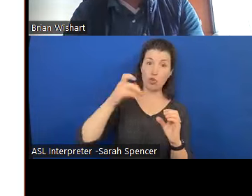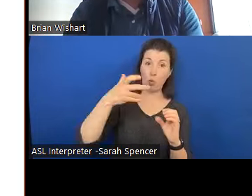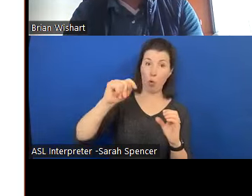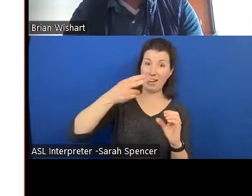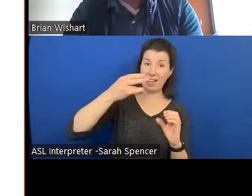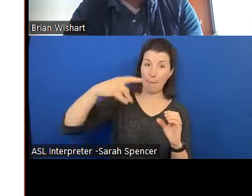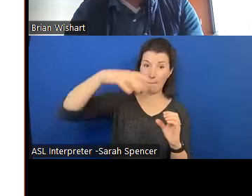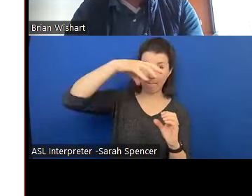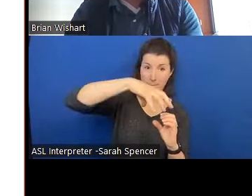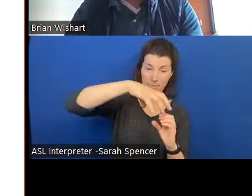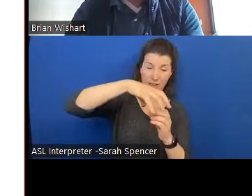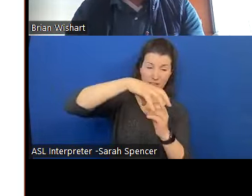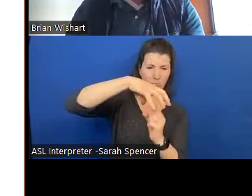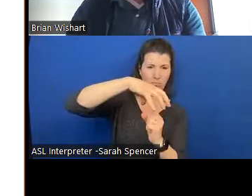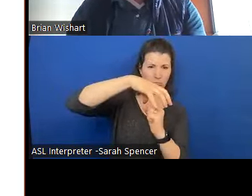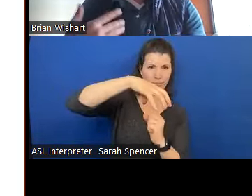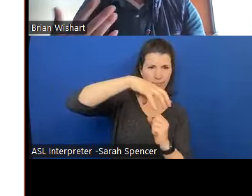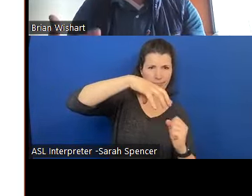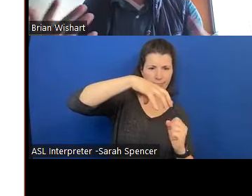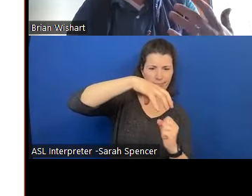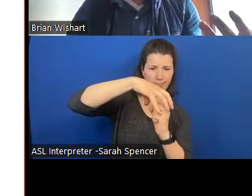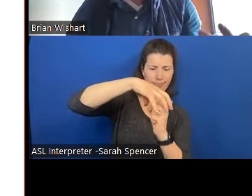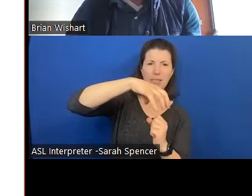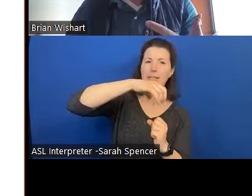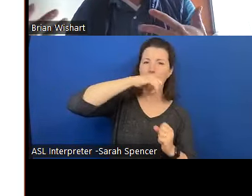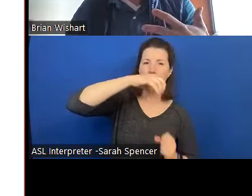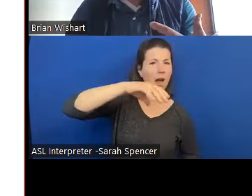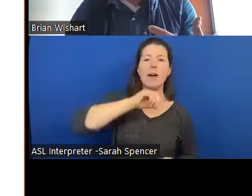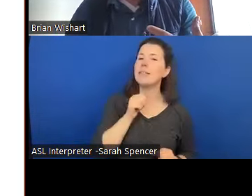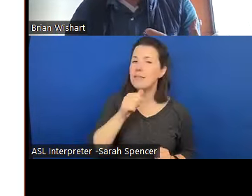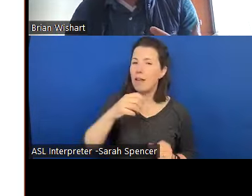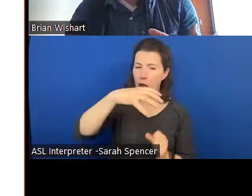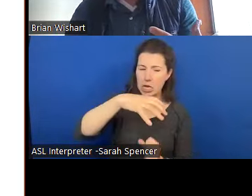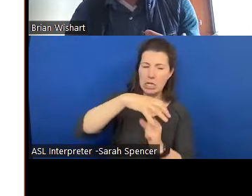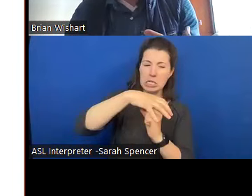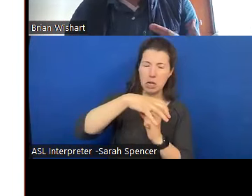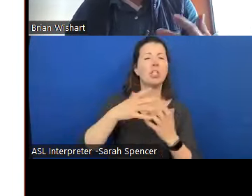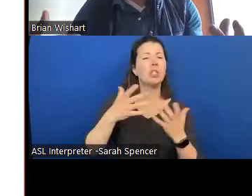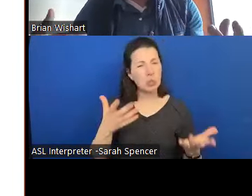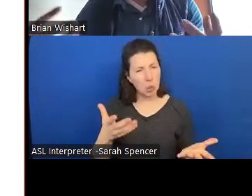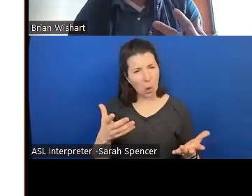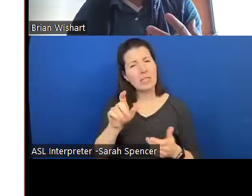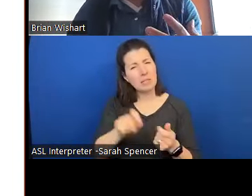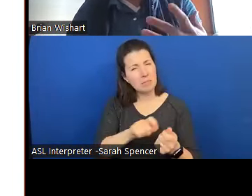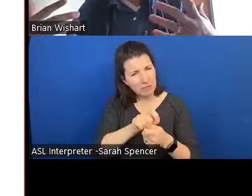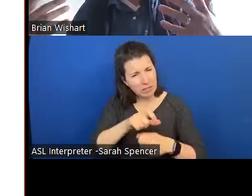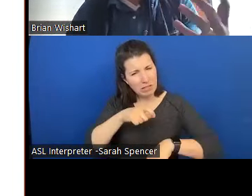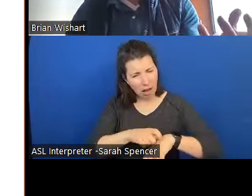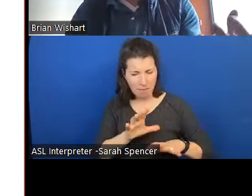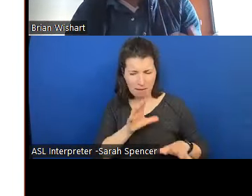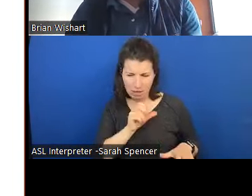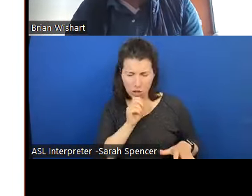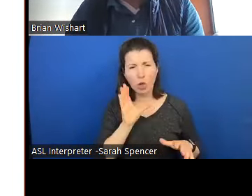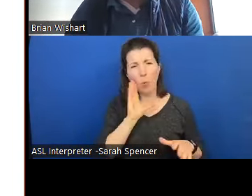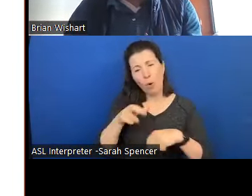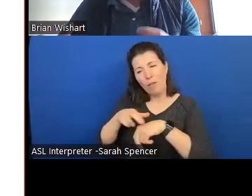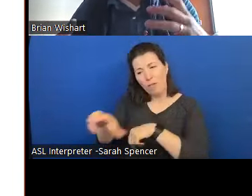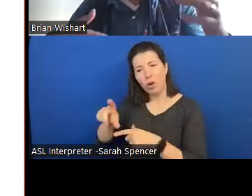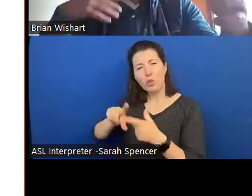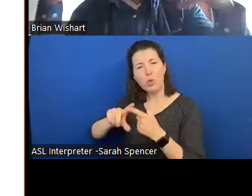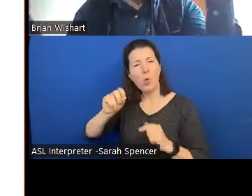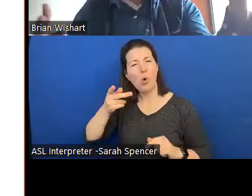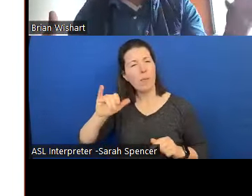to an orthopedic surgeon and ask them to evaluate. And sometimes they're moving to surgery sooner than later. Depends a little